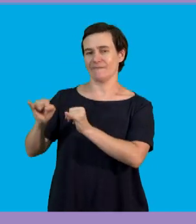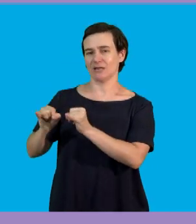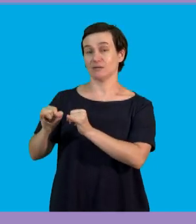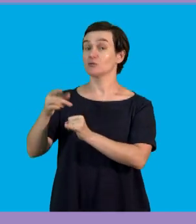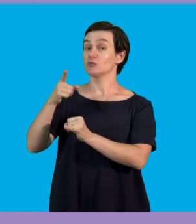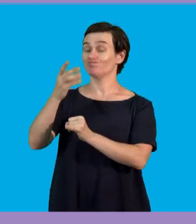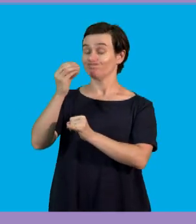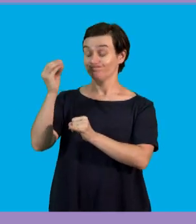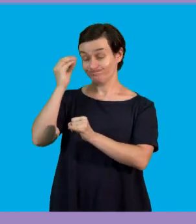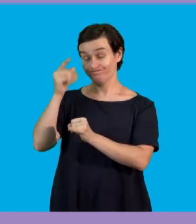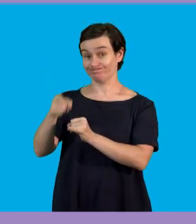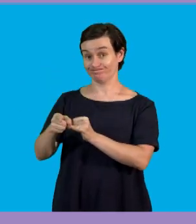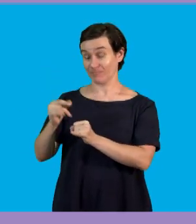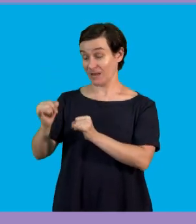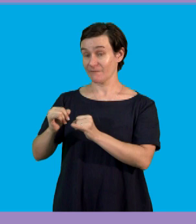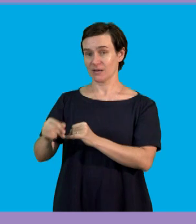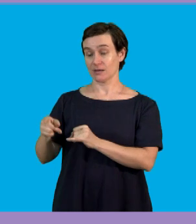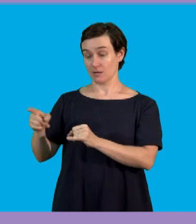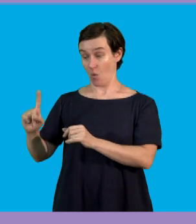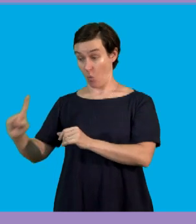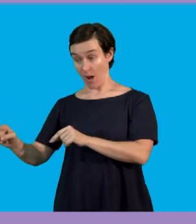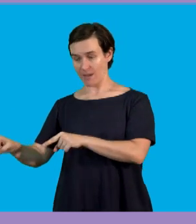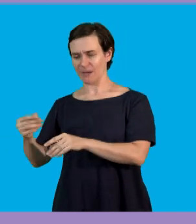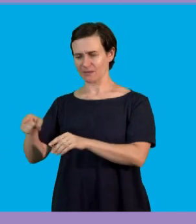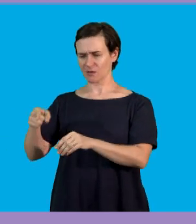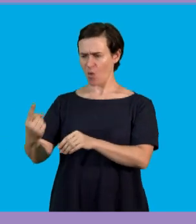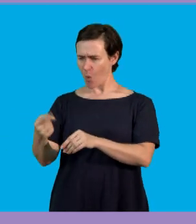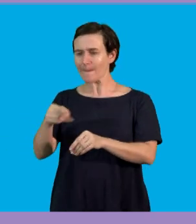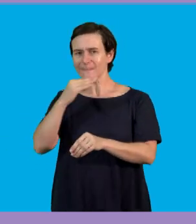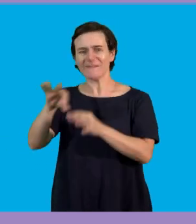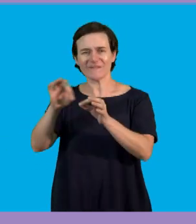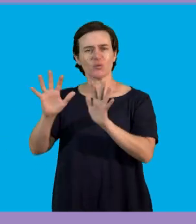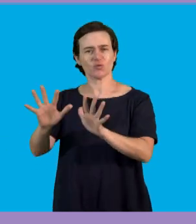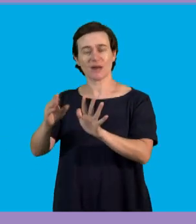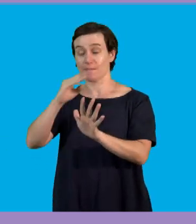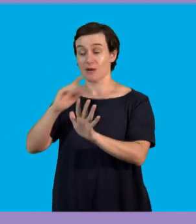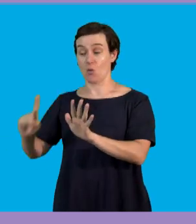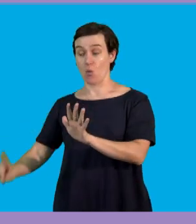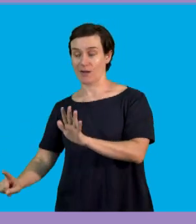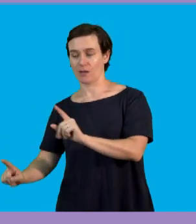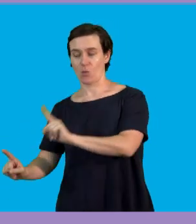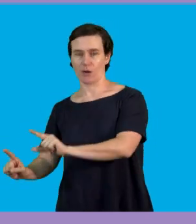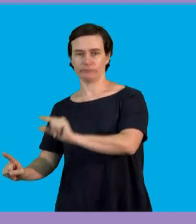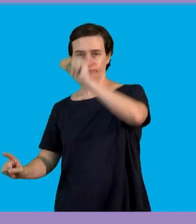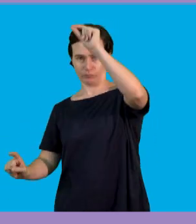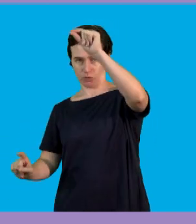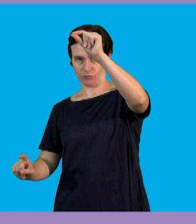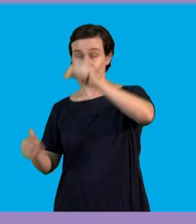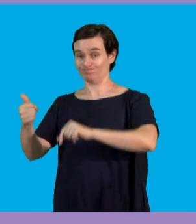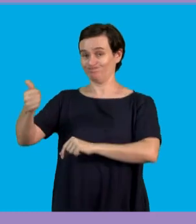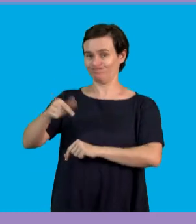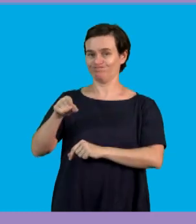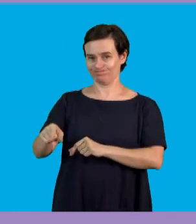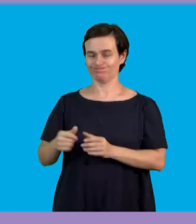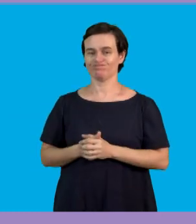So 11 is 1 10 and 1 1. So we are going to write the 1 in the ones column, and then we are going to write the 10 in the